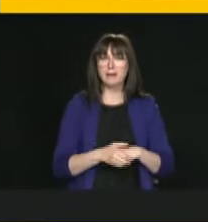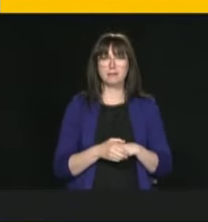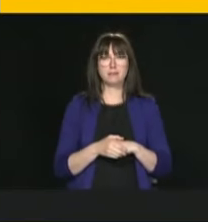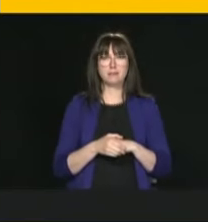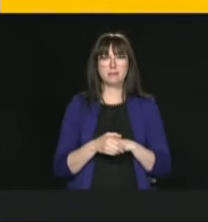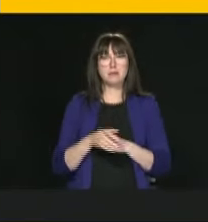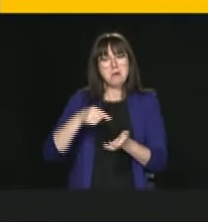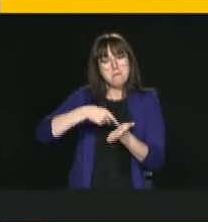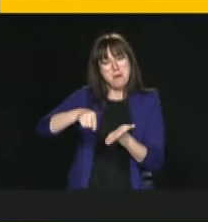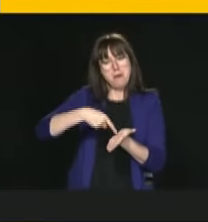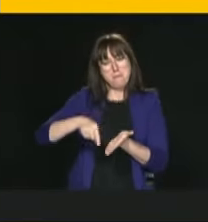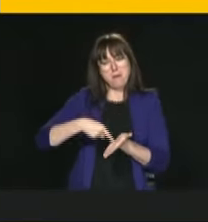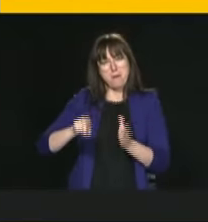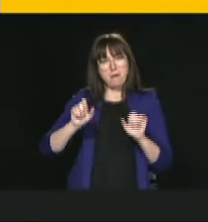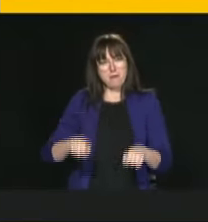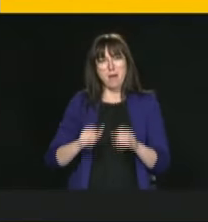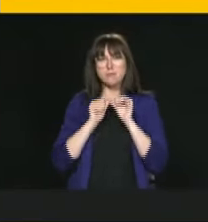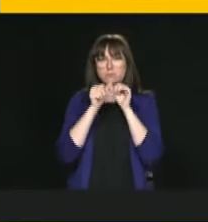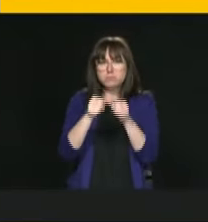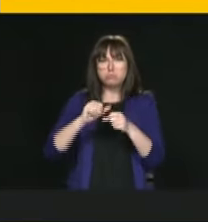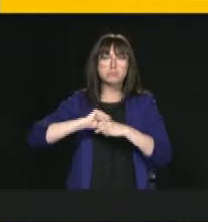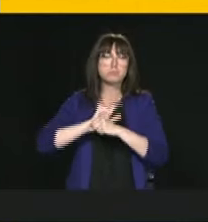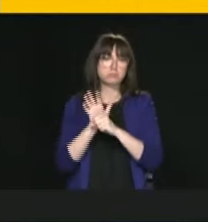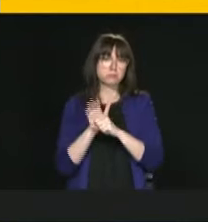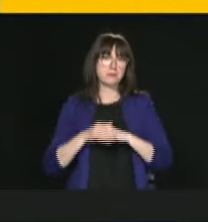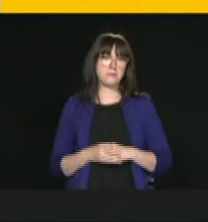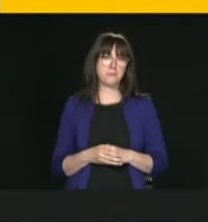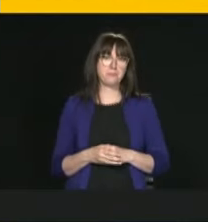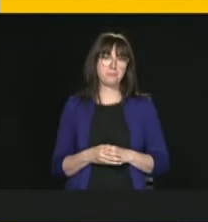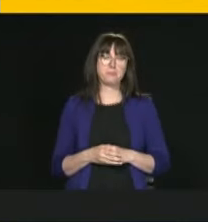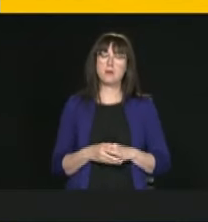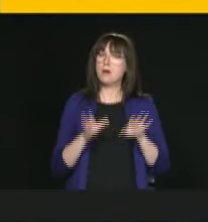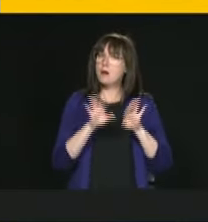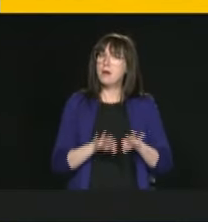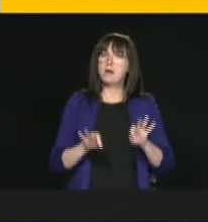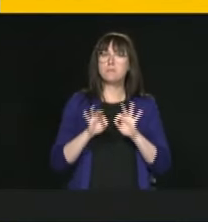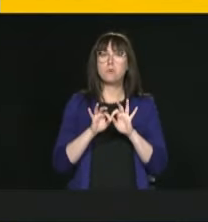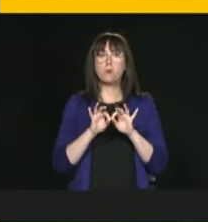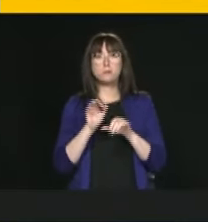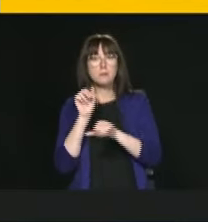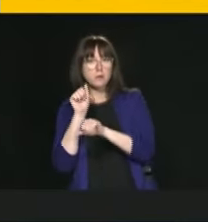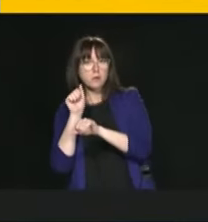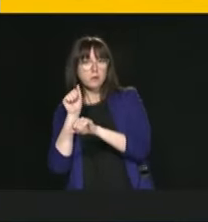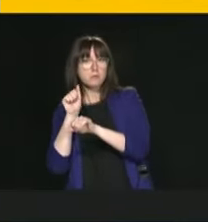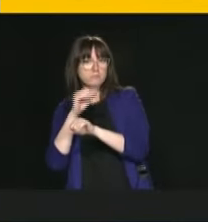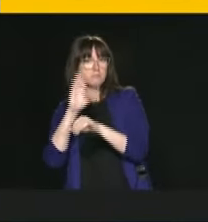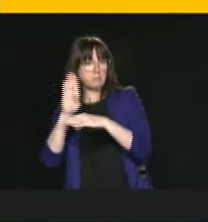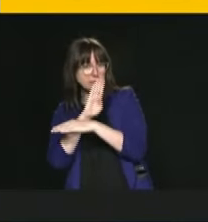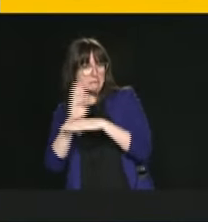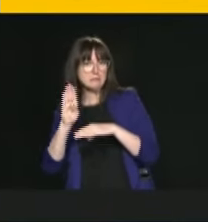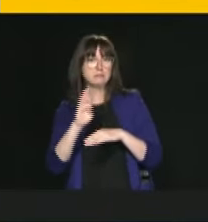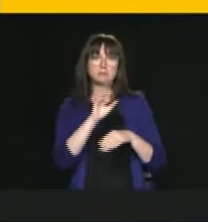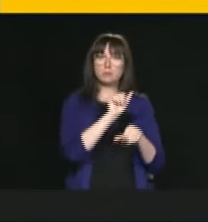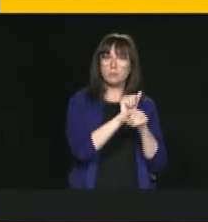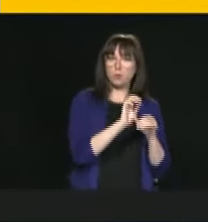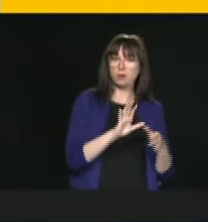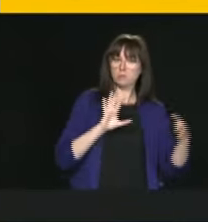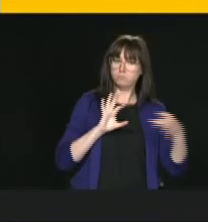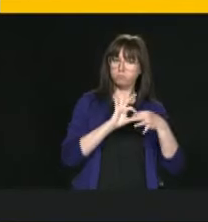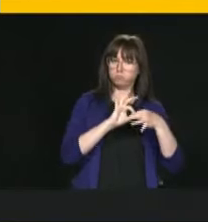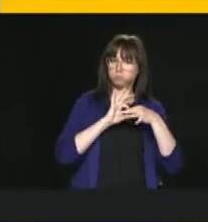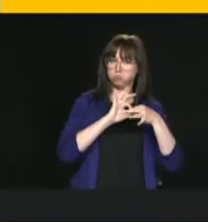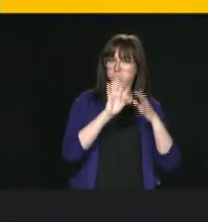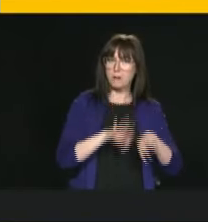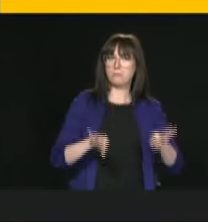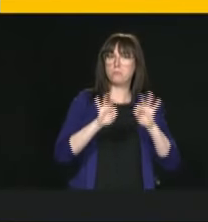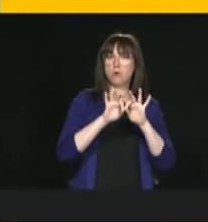the payroll during this crisis. Maintaining the connection between employer and employee will be key, not just to